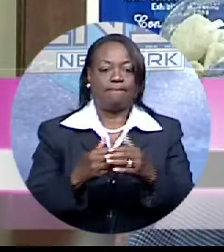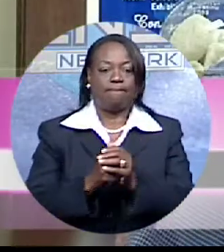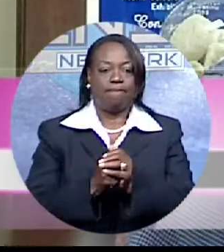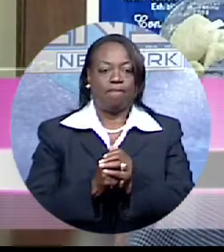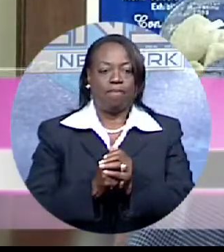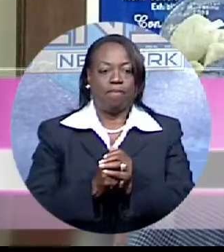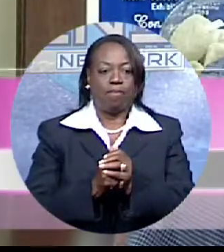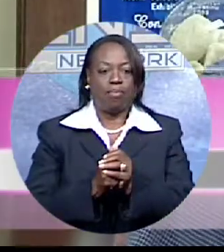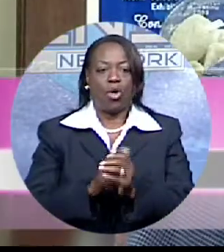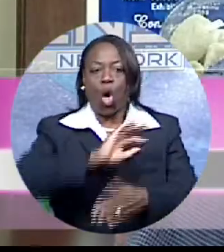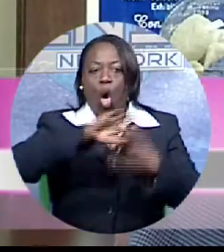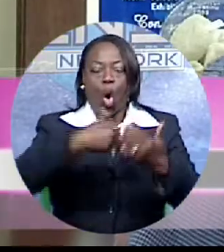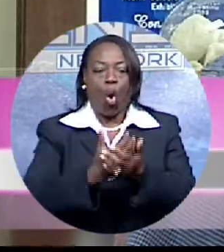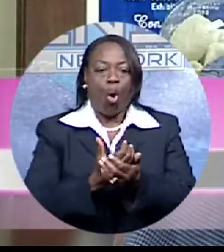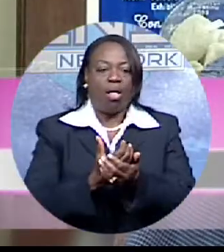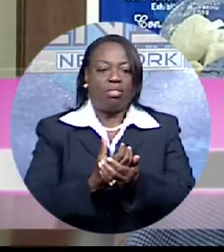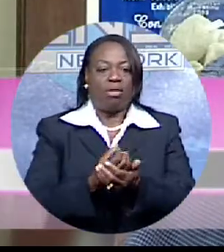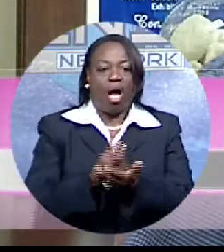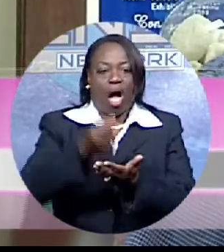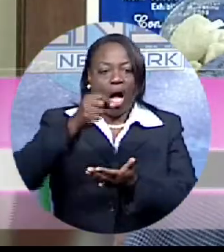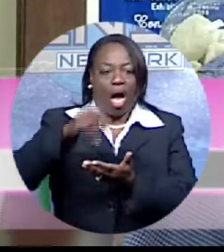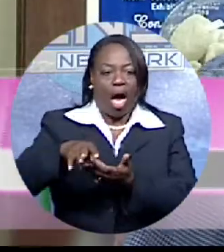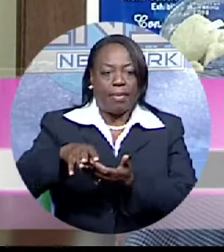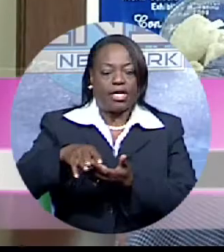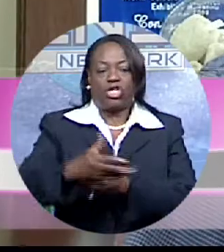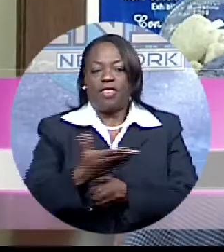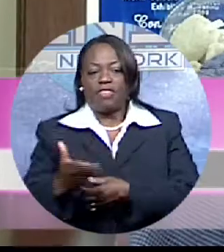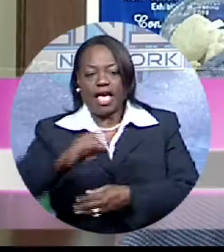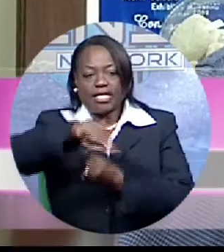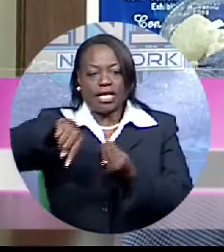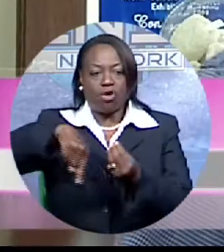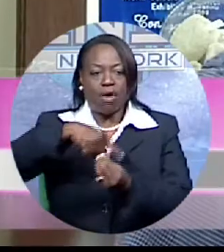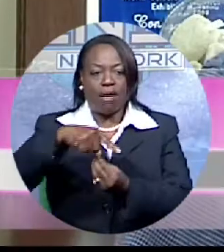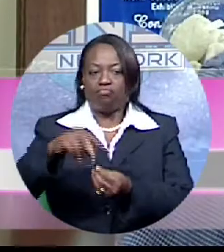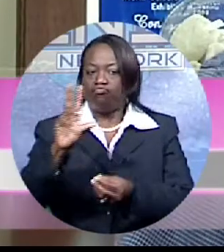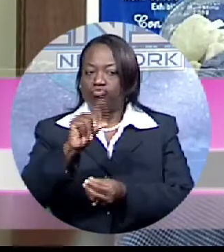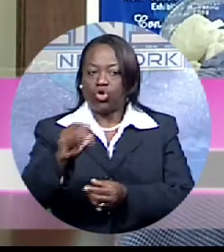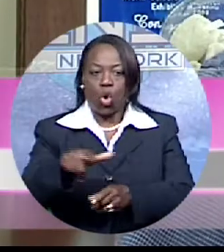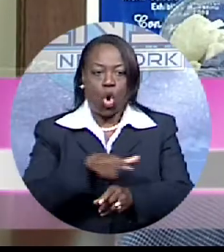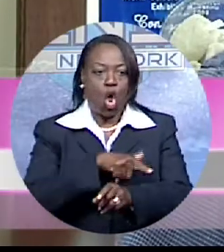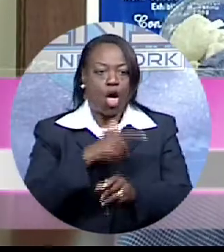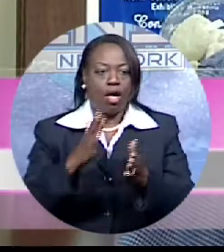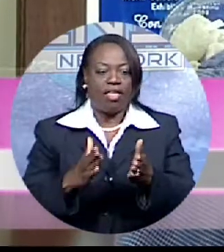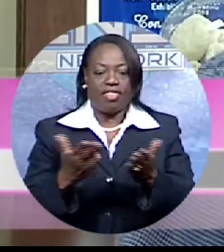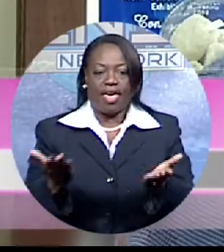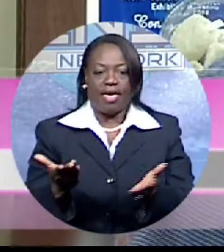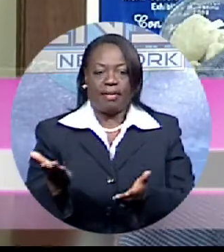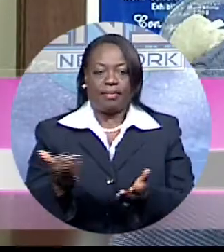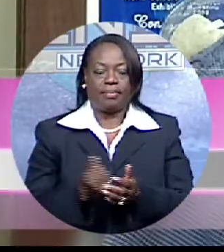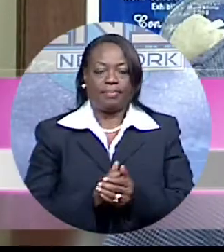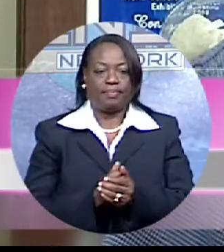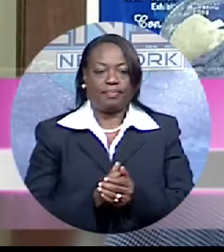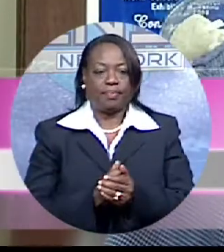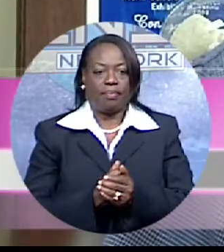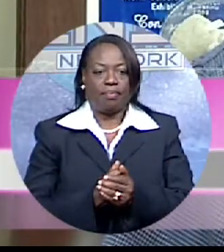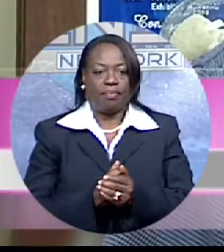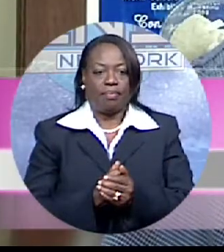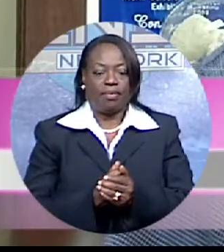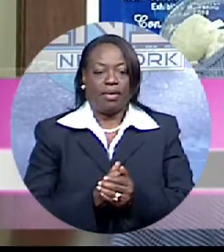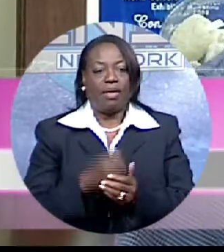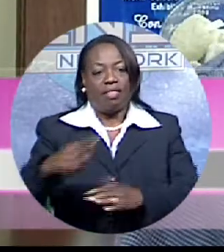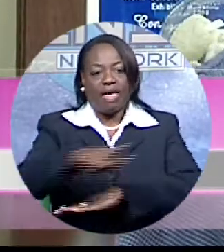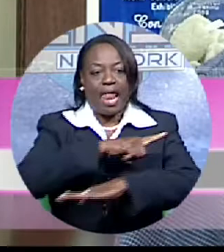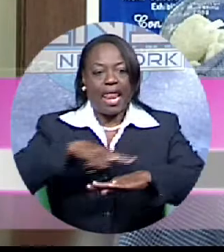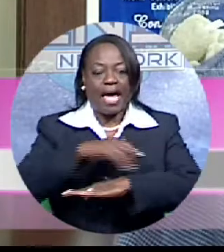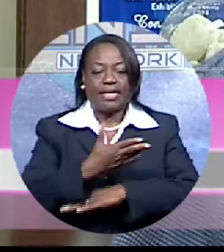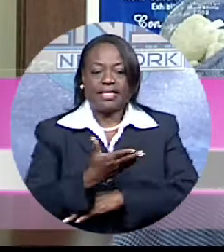All the refuse, all the debris and things that were around, it's no longer there. You know, it's no longer there. It's just that the property is there